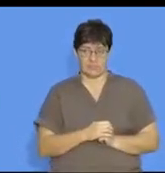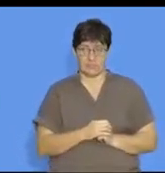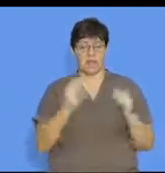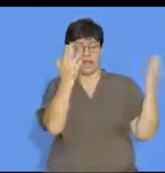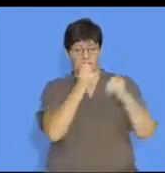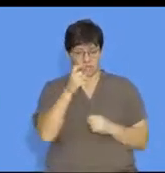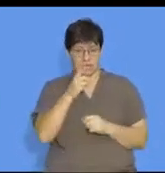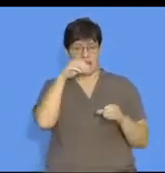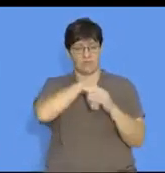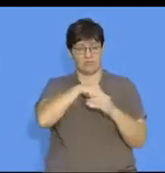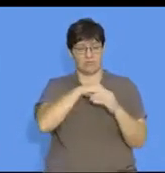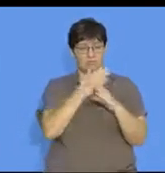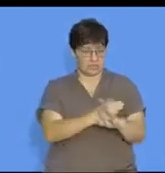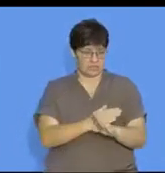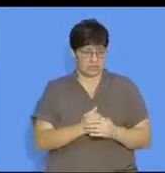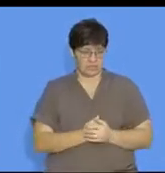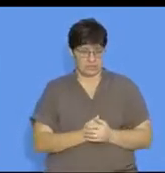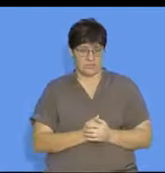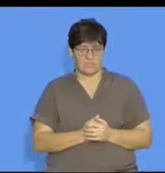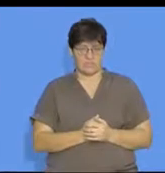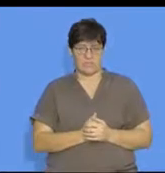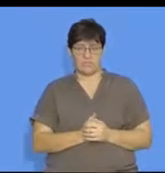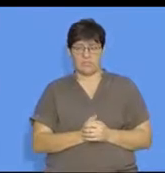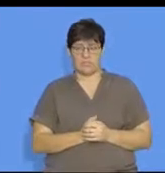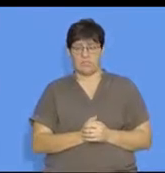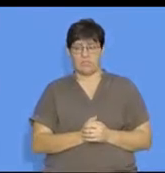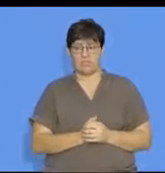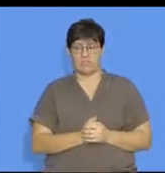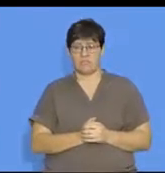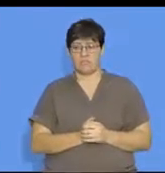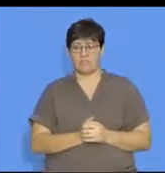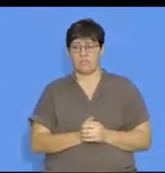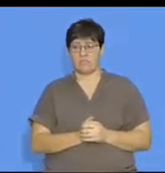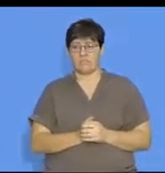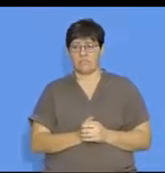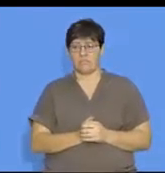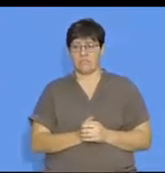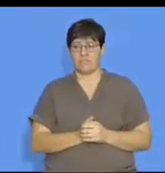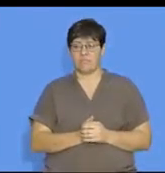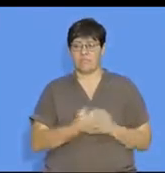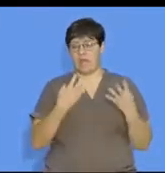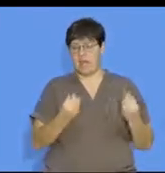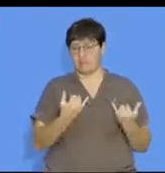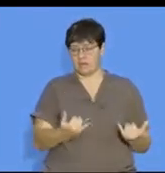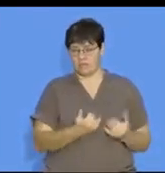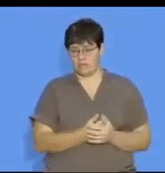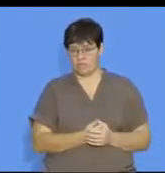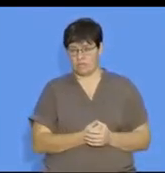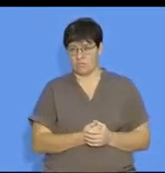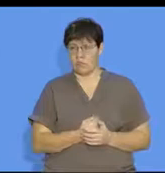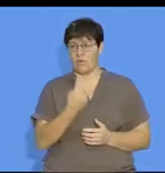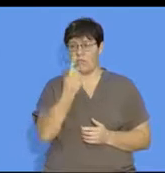to calculate the internal resistance, we are able to say, okay, the current that we have in this case